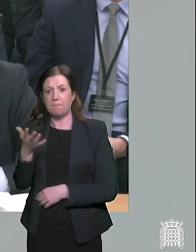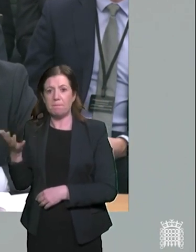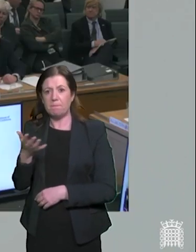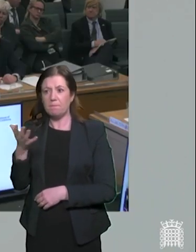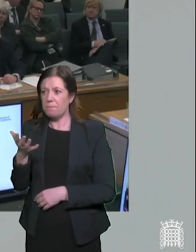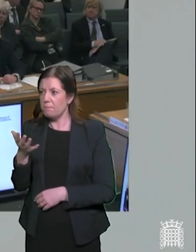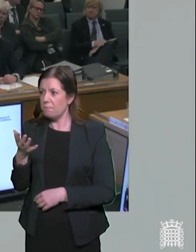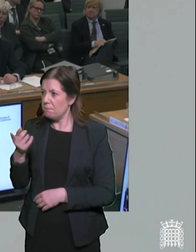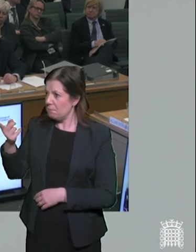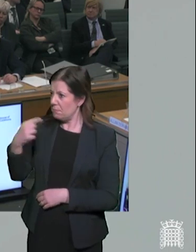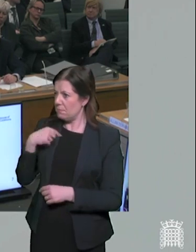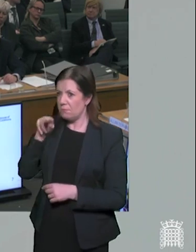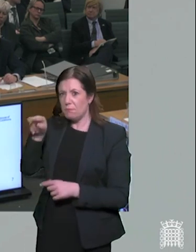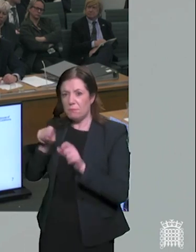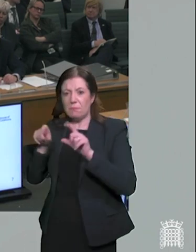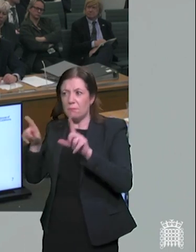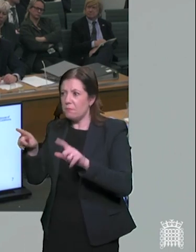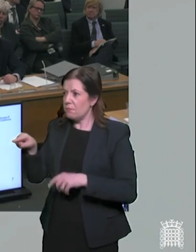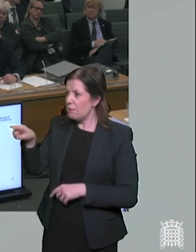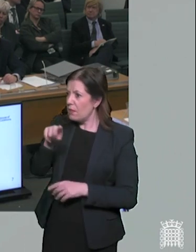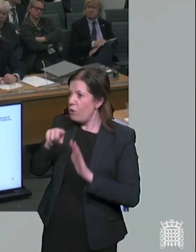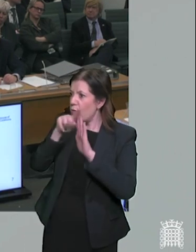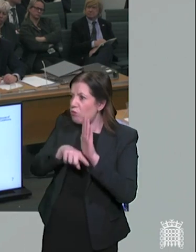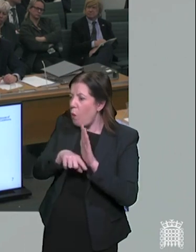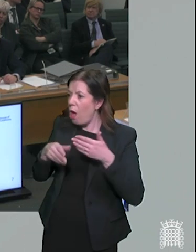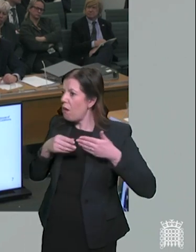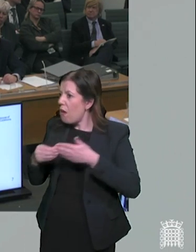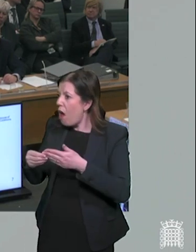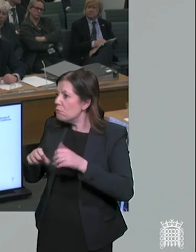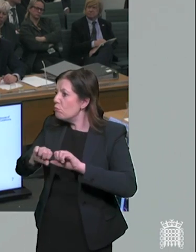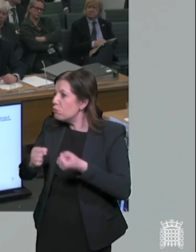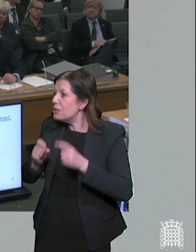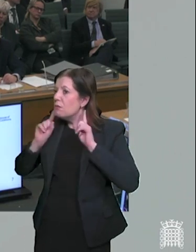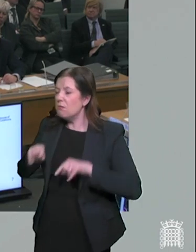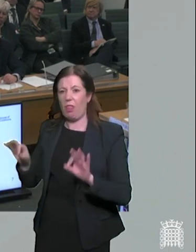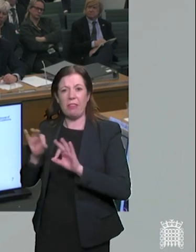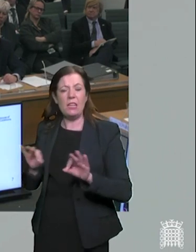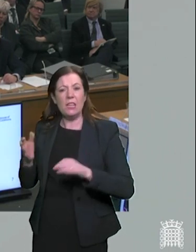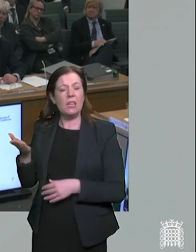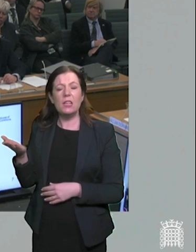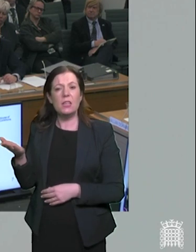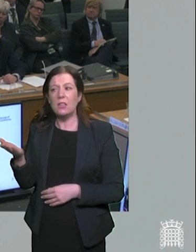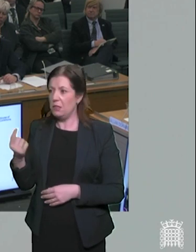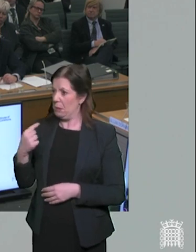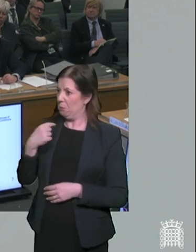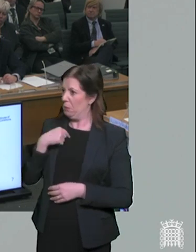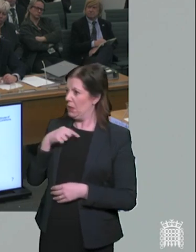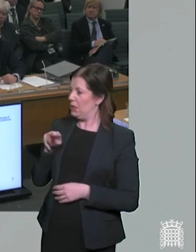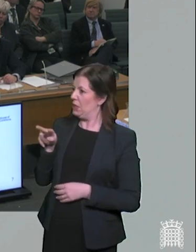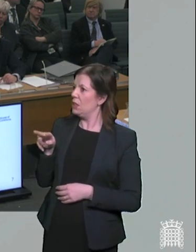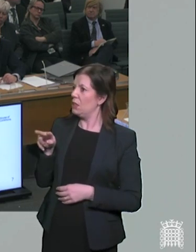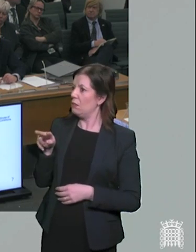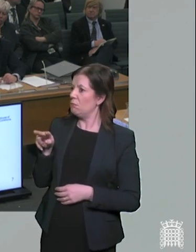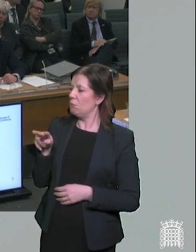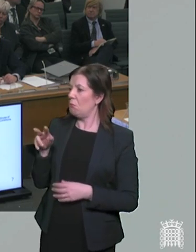photograph that strikes me as being either against the rules or the guidance. And what I actually see, and